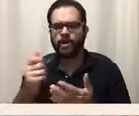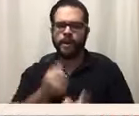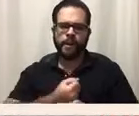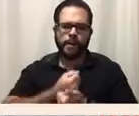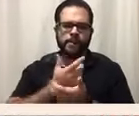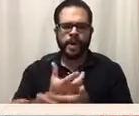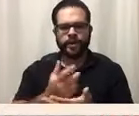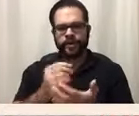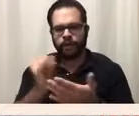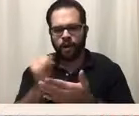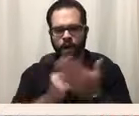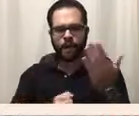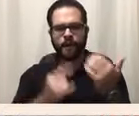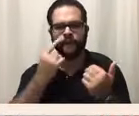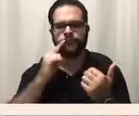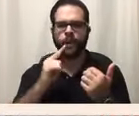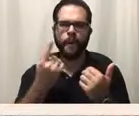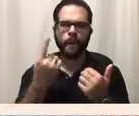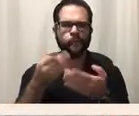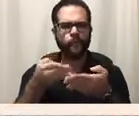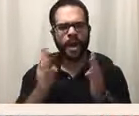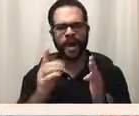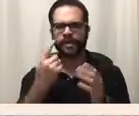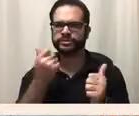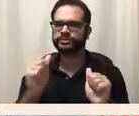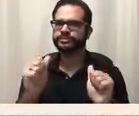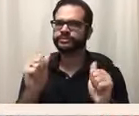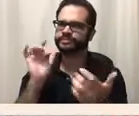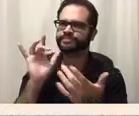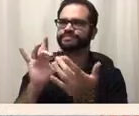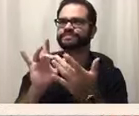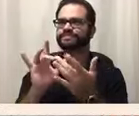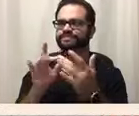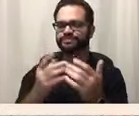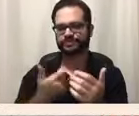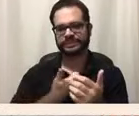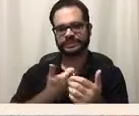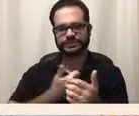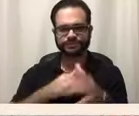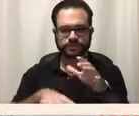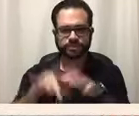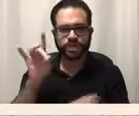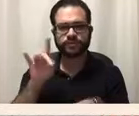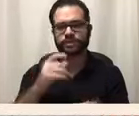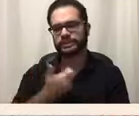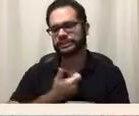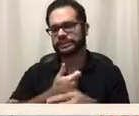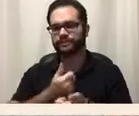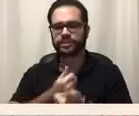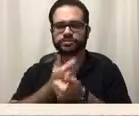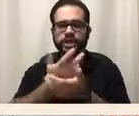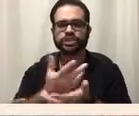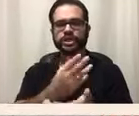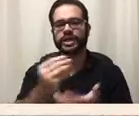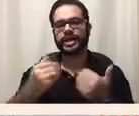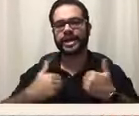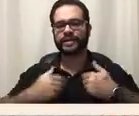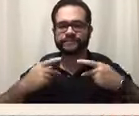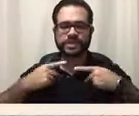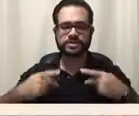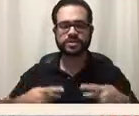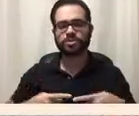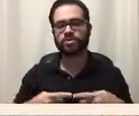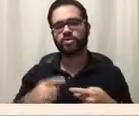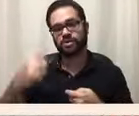to reach self-discovery and self-expression and reach physical, cognitive, and social and